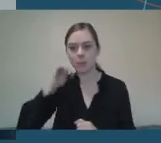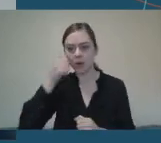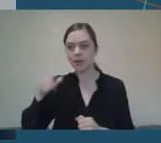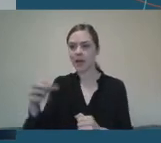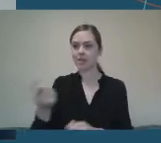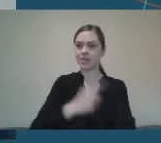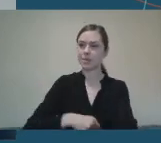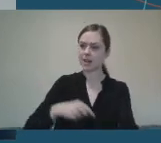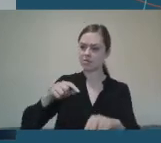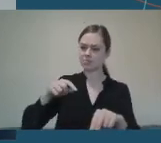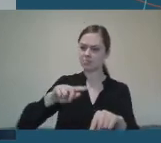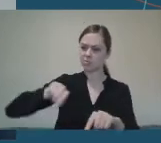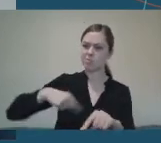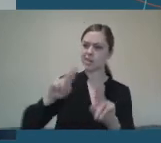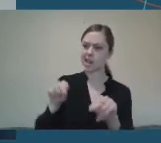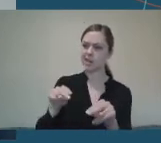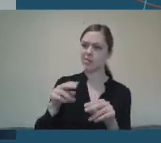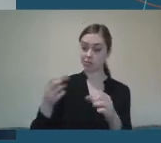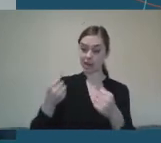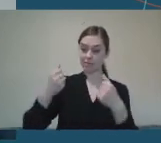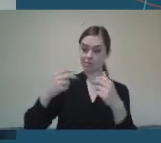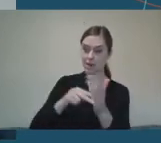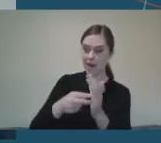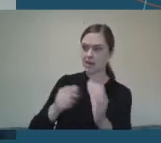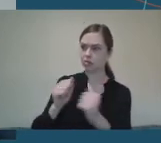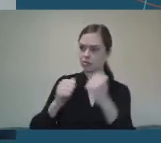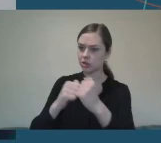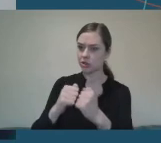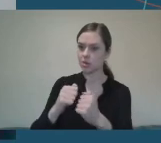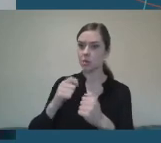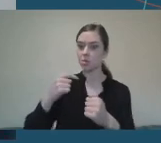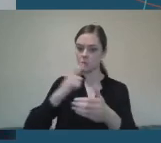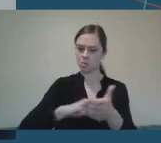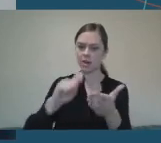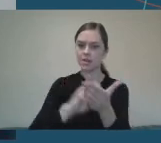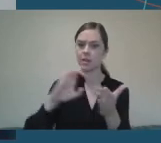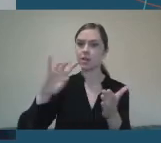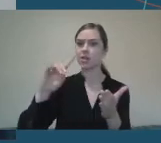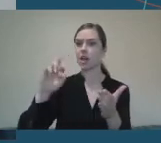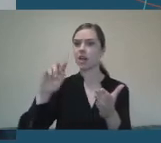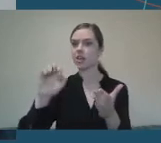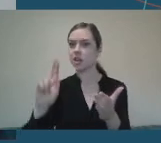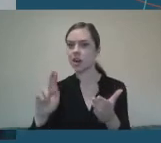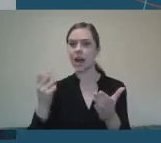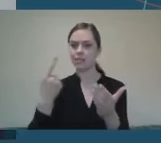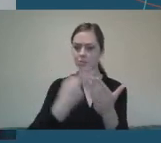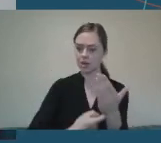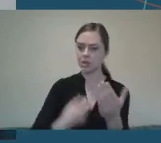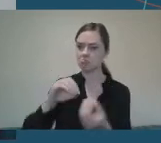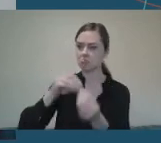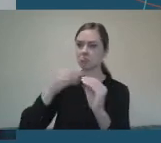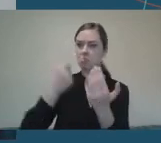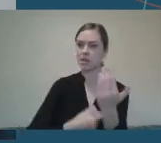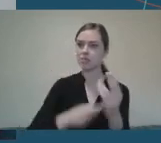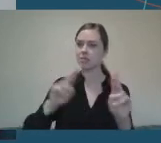we can, if we put the right structures in place and we sign up to the charter and we put our policy in place, we can change that,